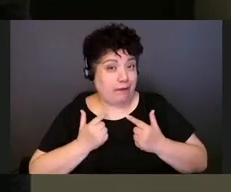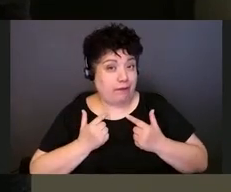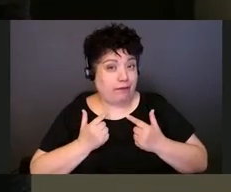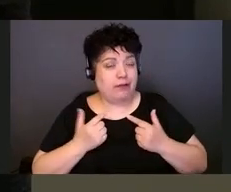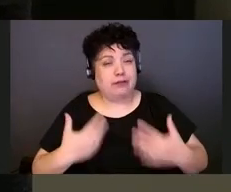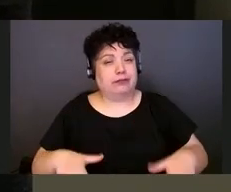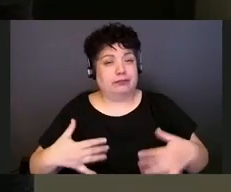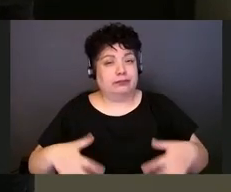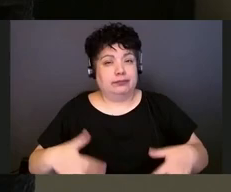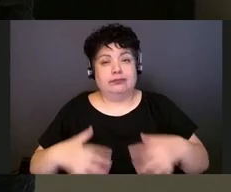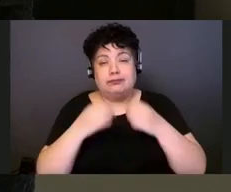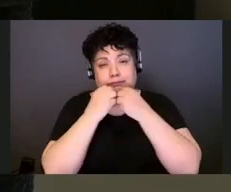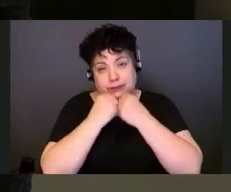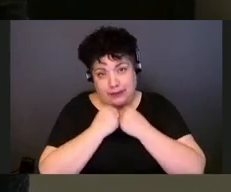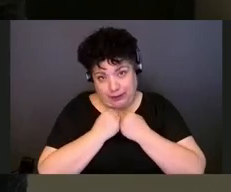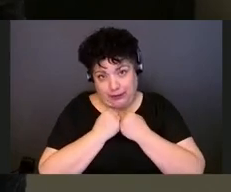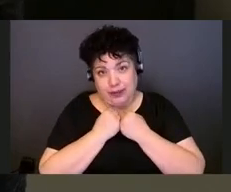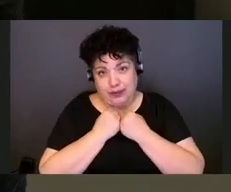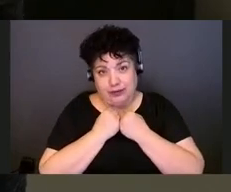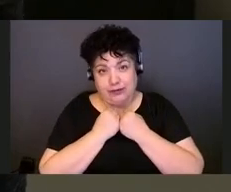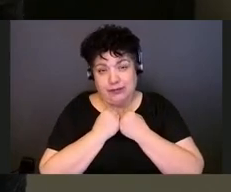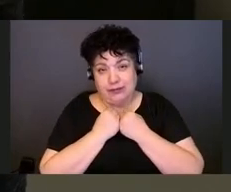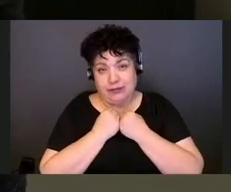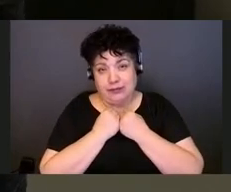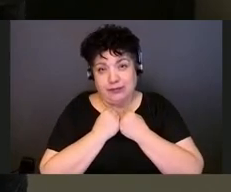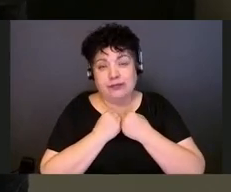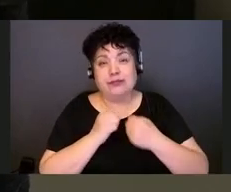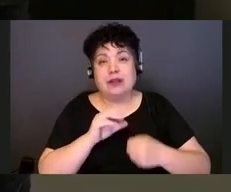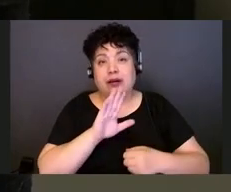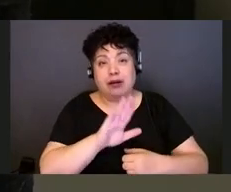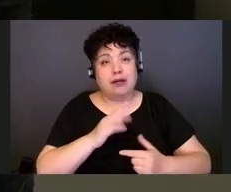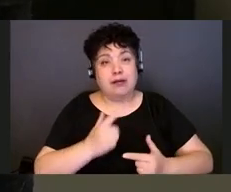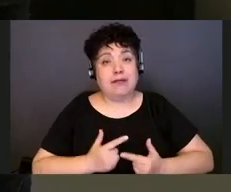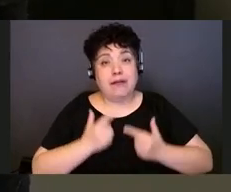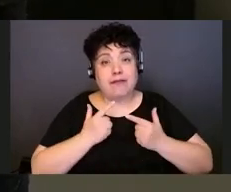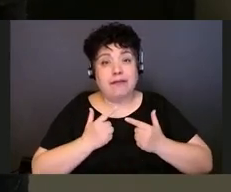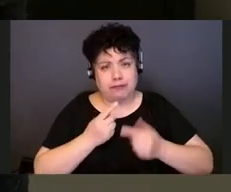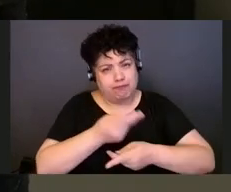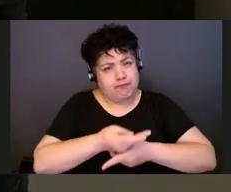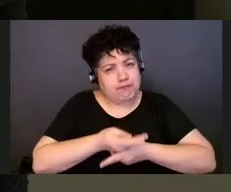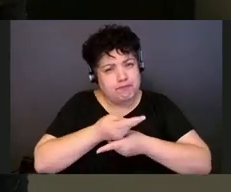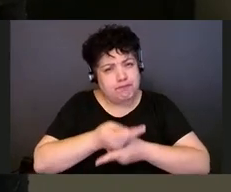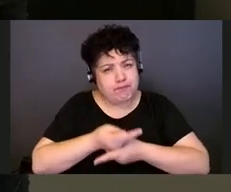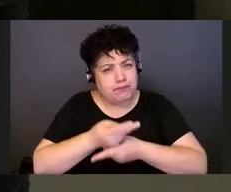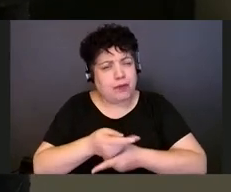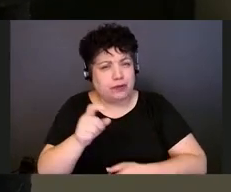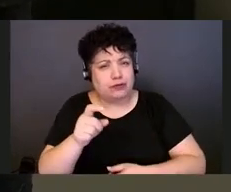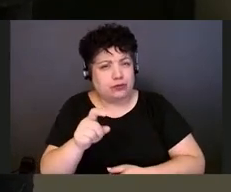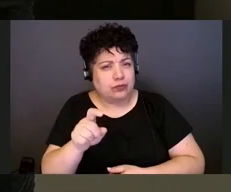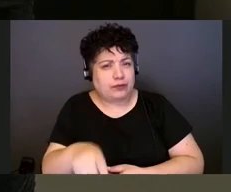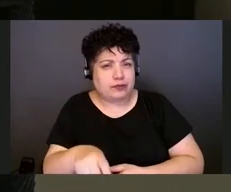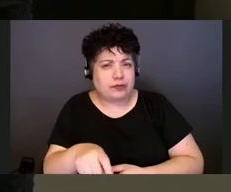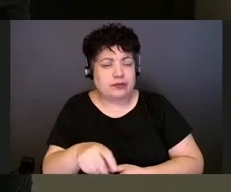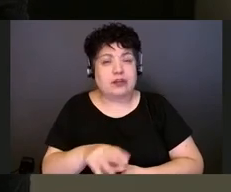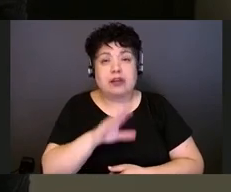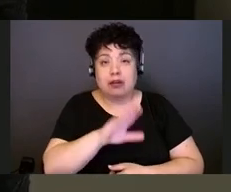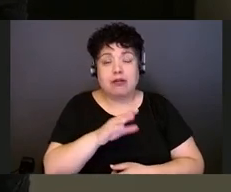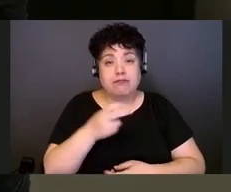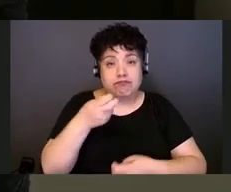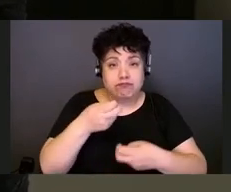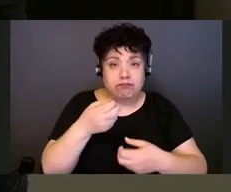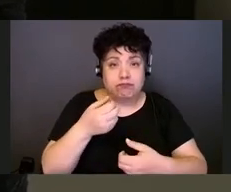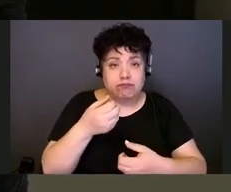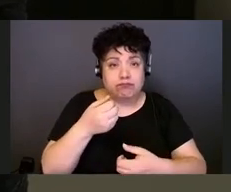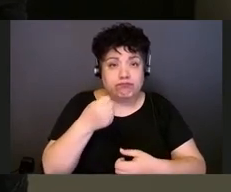sacred. You must take care. When times are difficult, take time